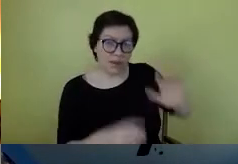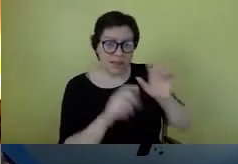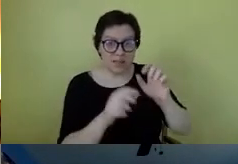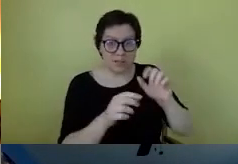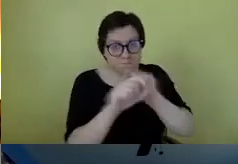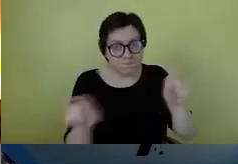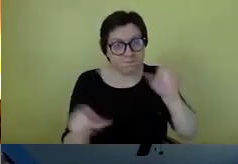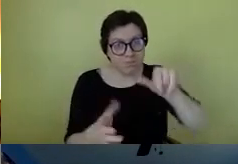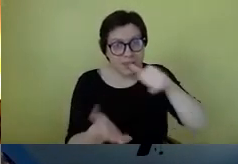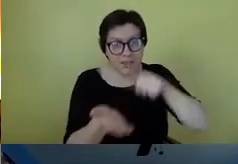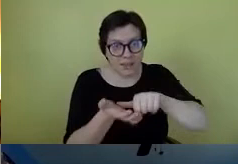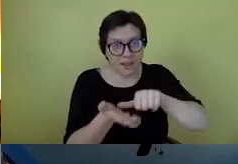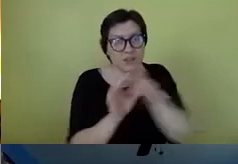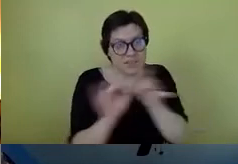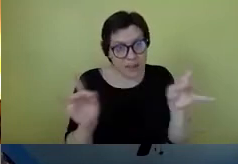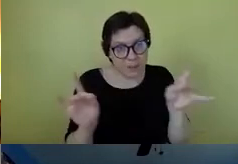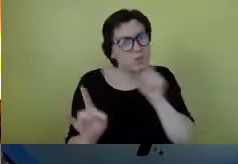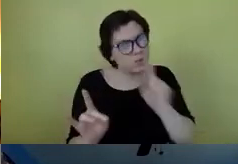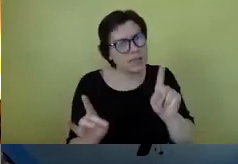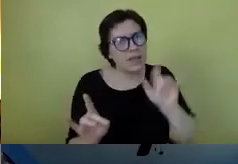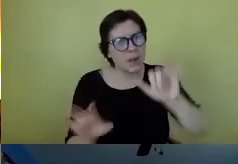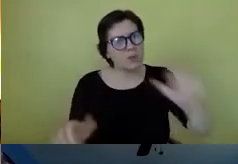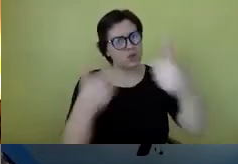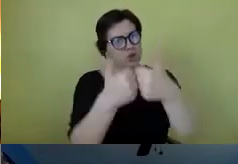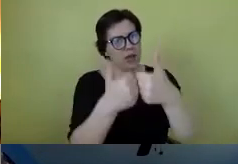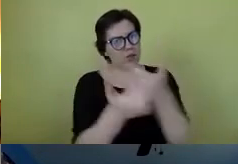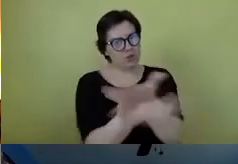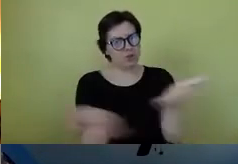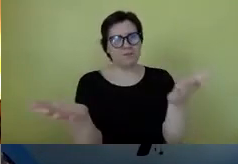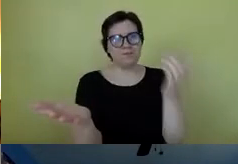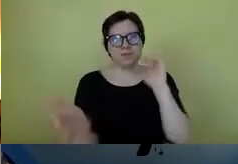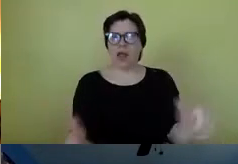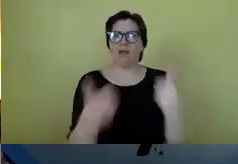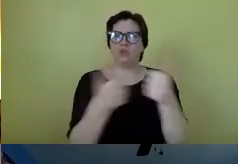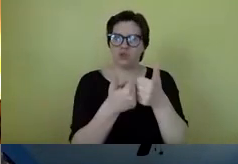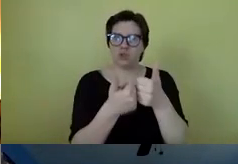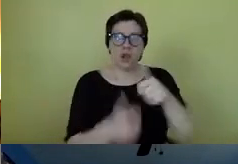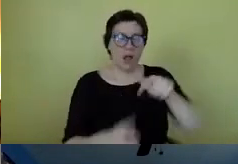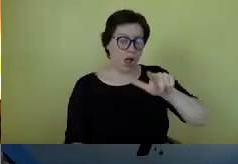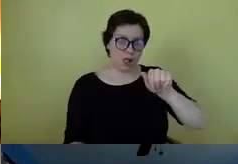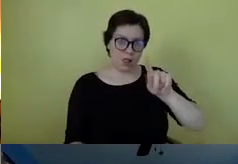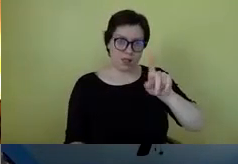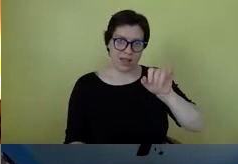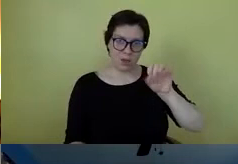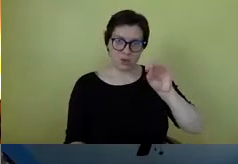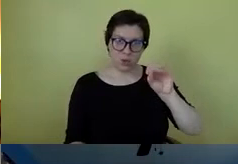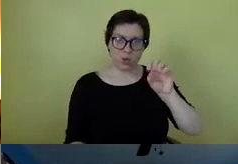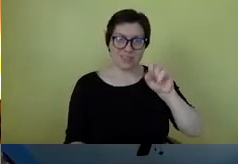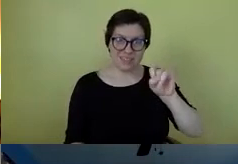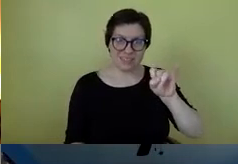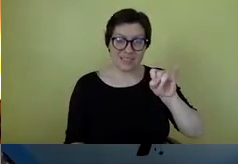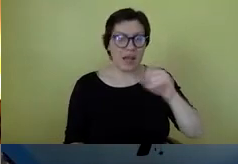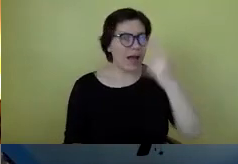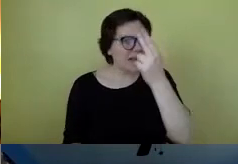a challenge to the whole world. Laudato Si was not a Catholic document. It